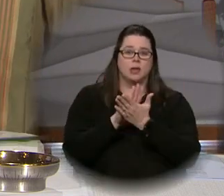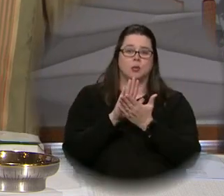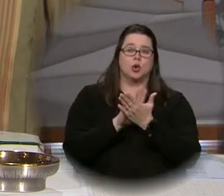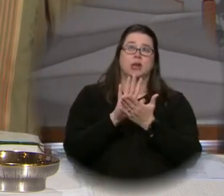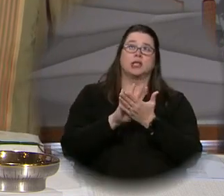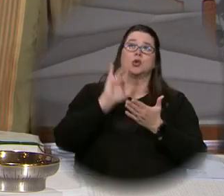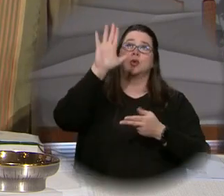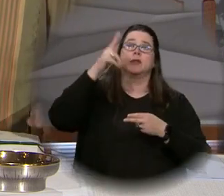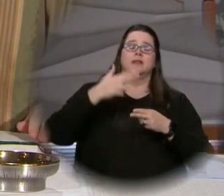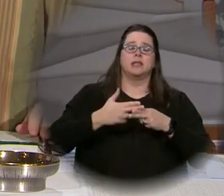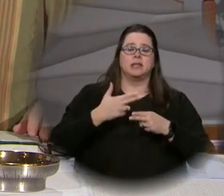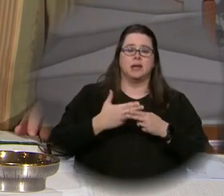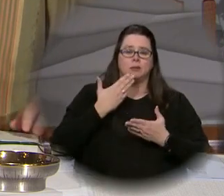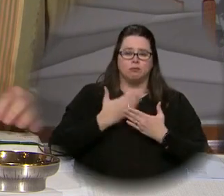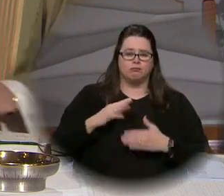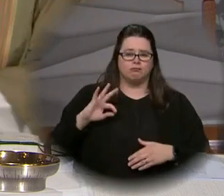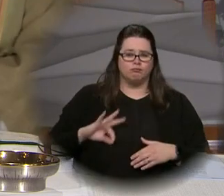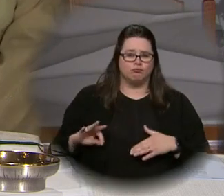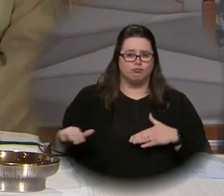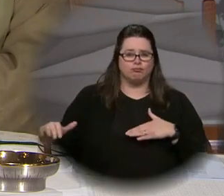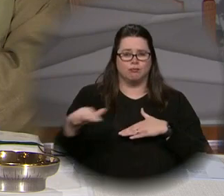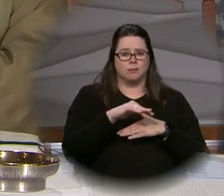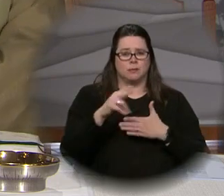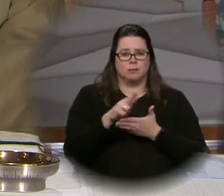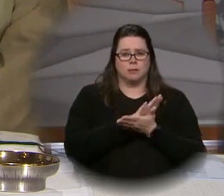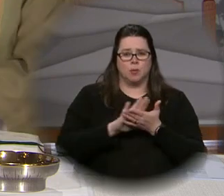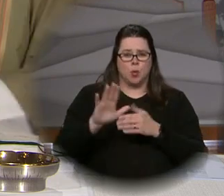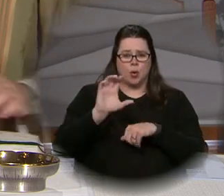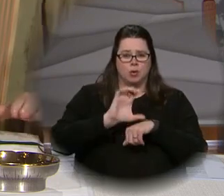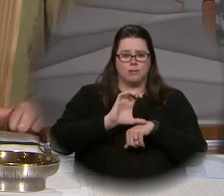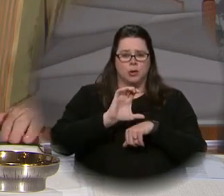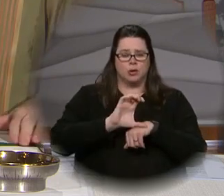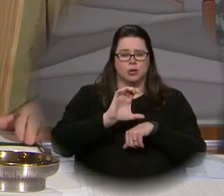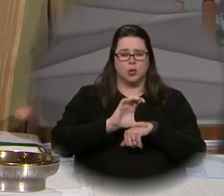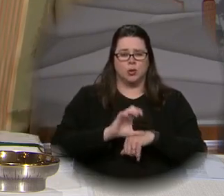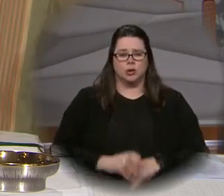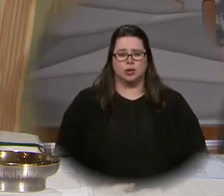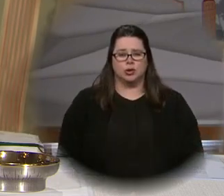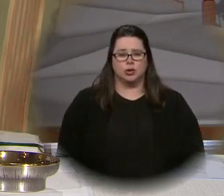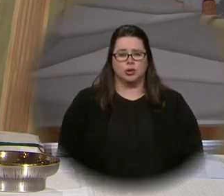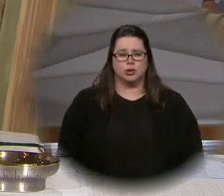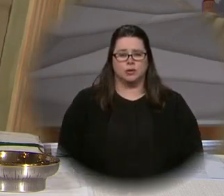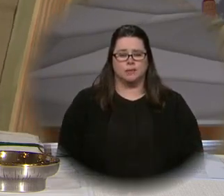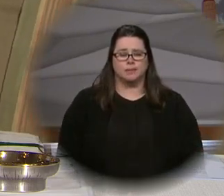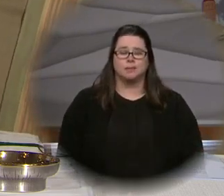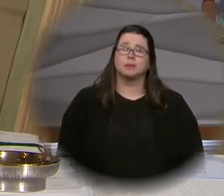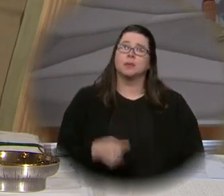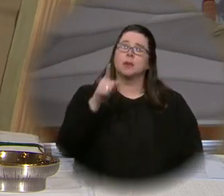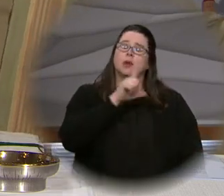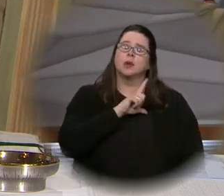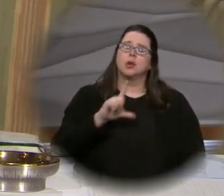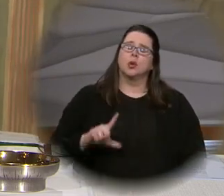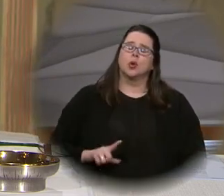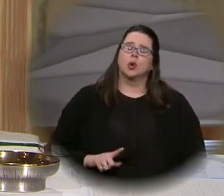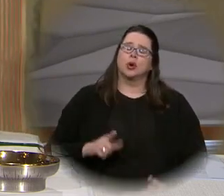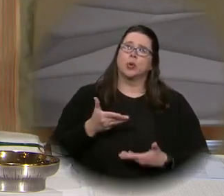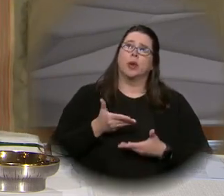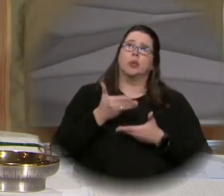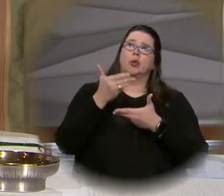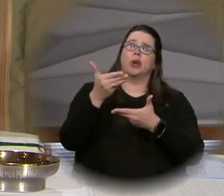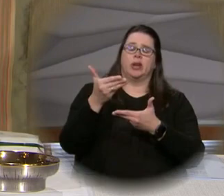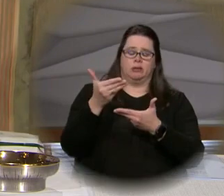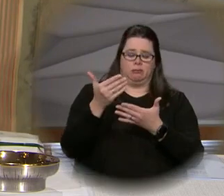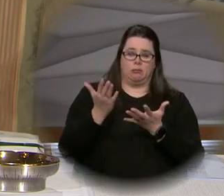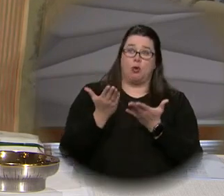hands for the praise and glory of his name, for our good and the good of all his holy church. O Lord, we bring to your altar